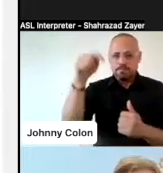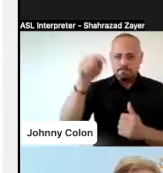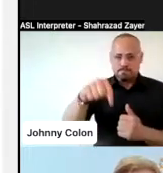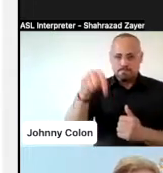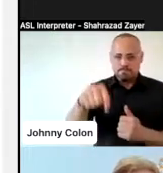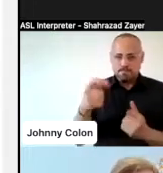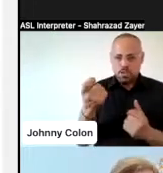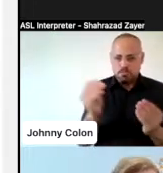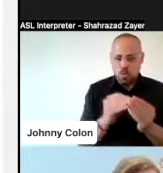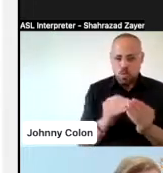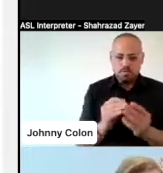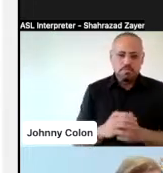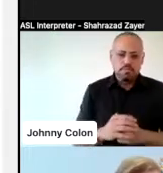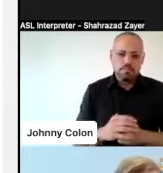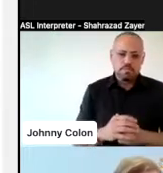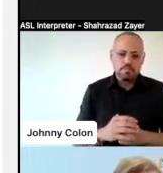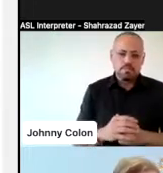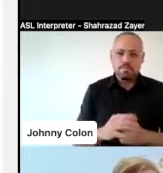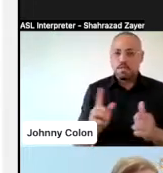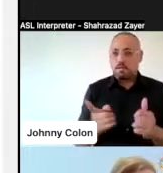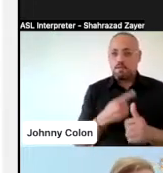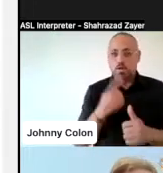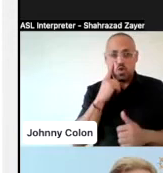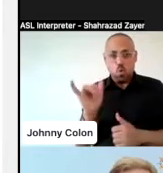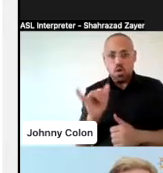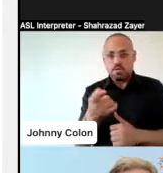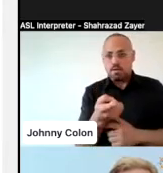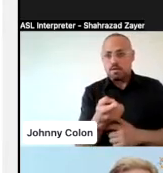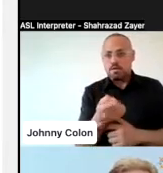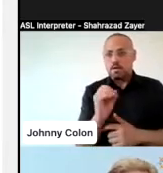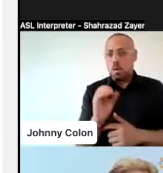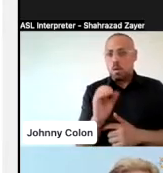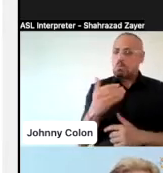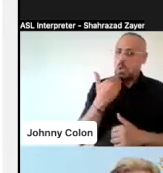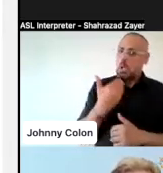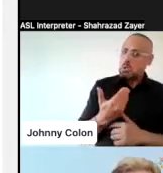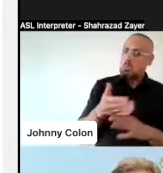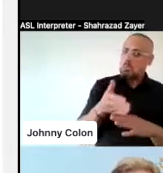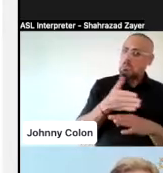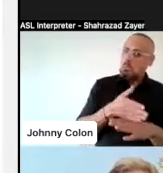lower. At first, it seems that the OC does very well.